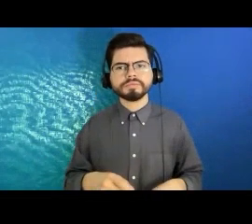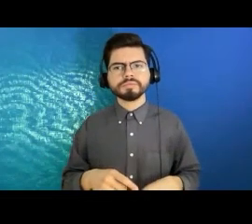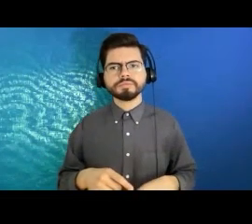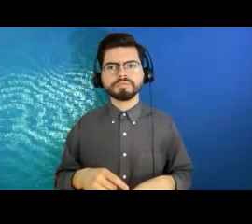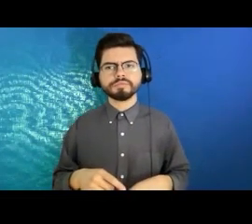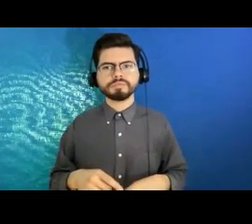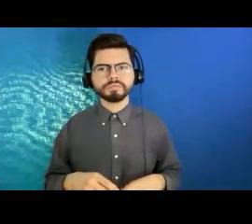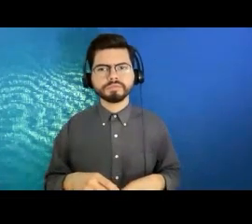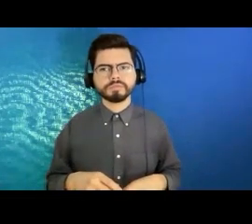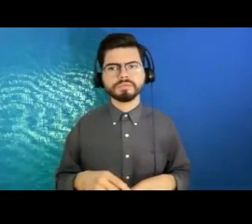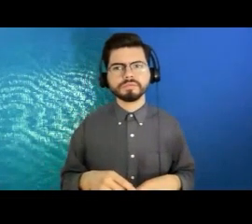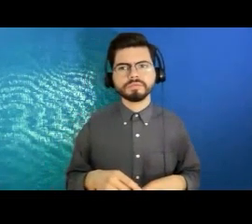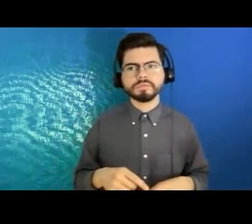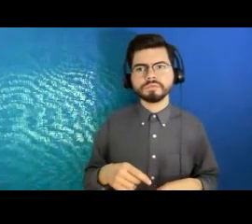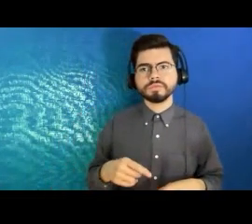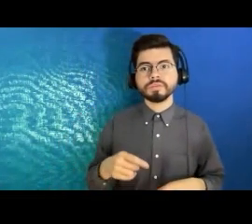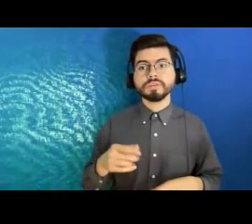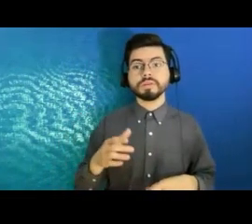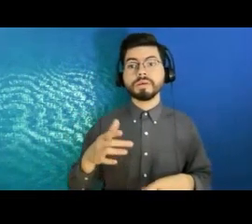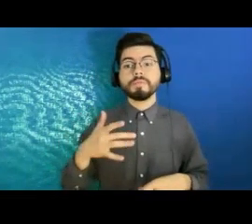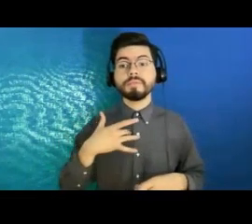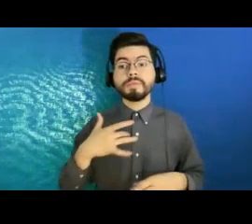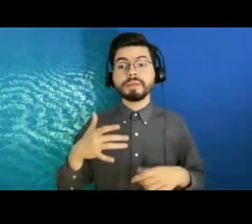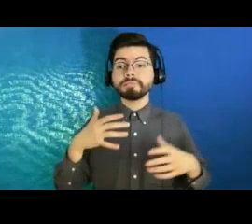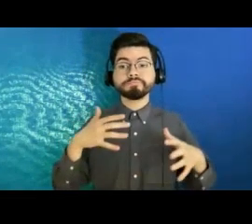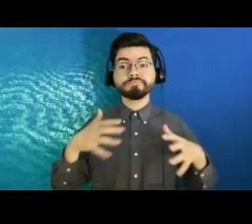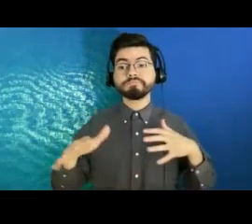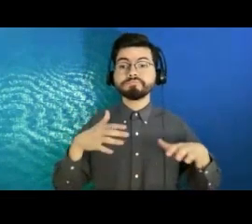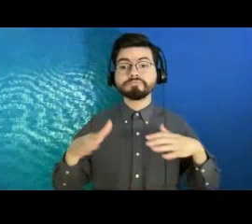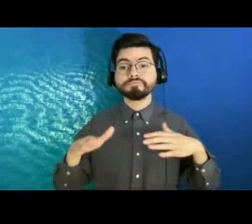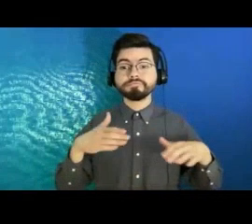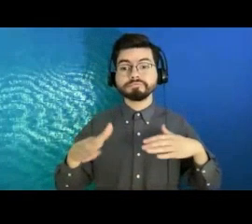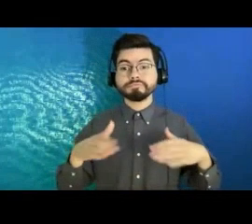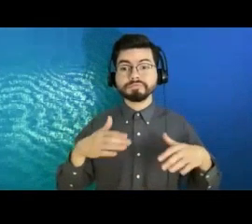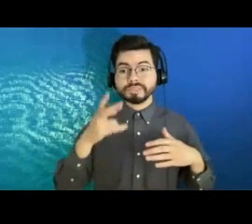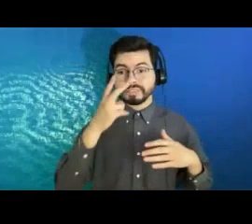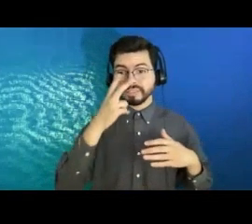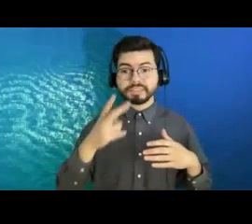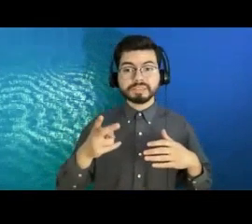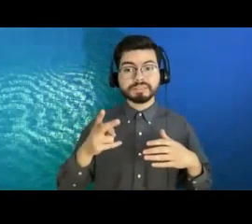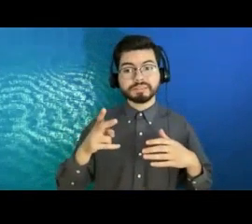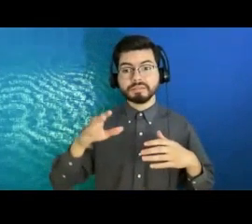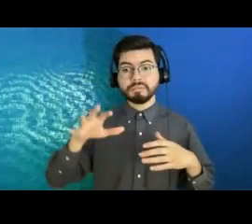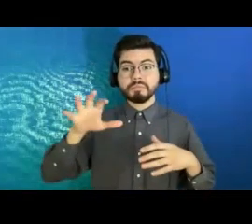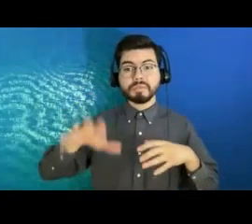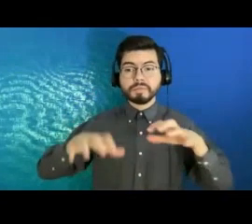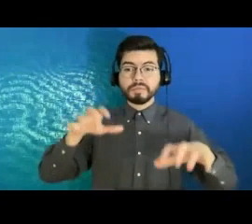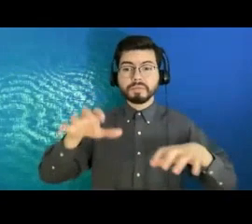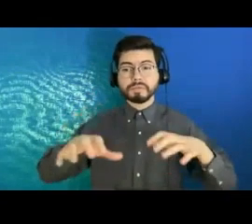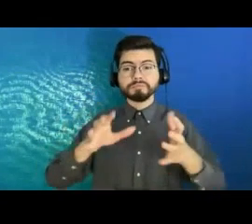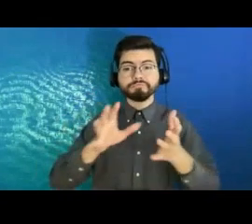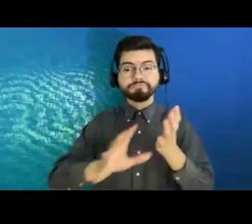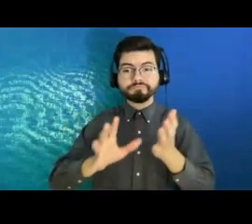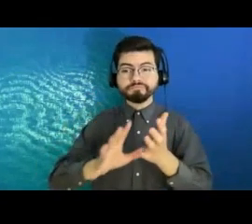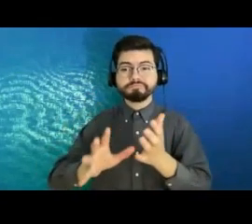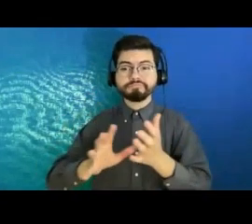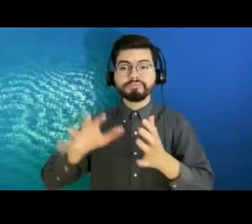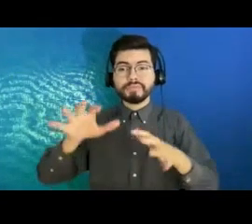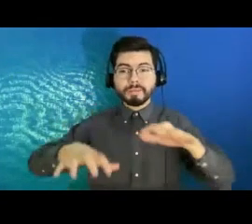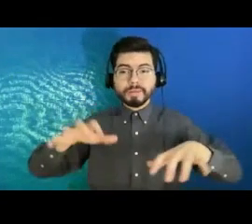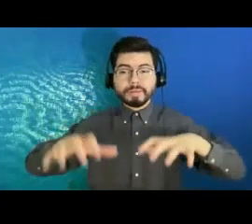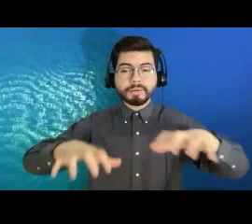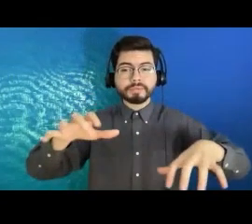like wad of shit. And it's just like cages that are not being used. They're just piled up, and you'll see that in other